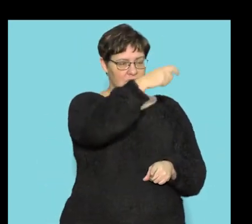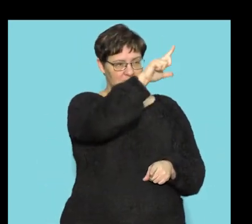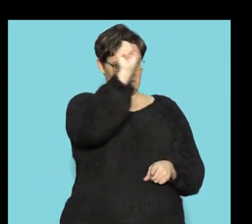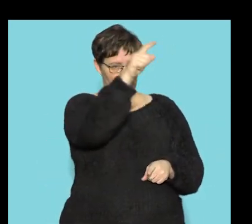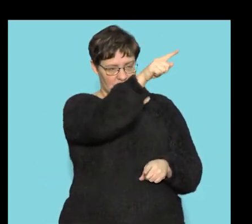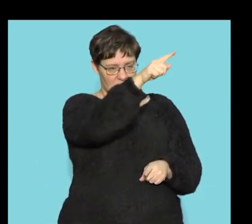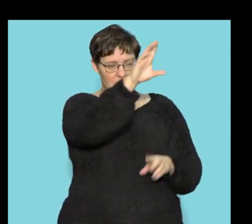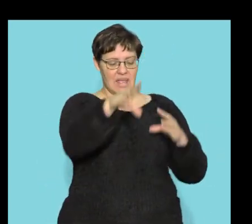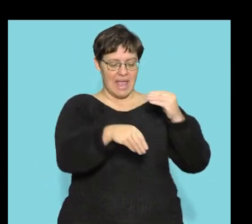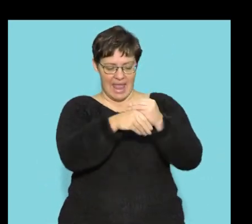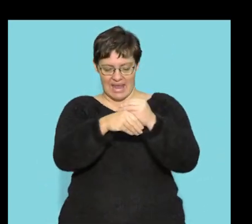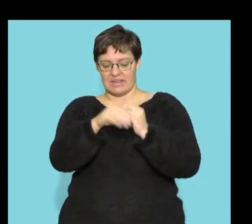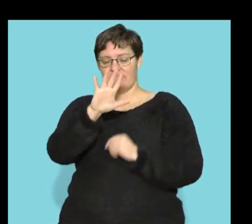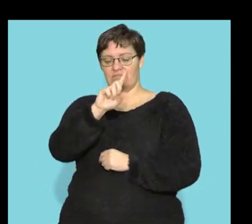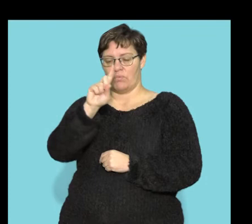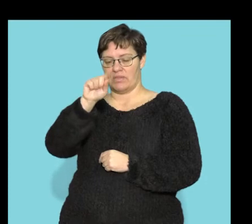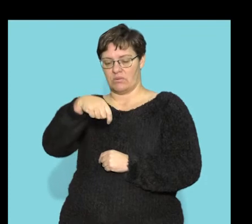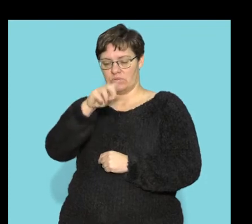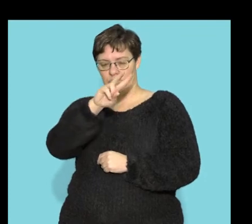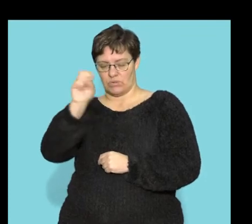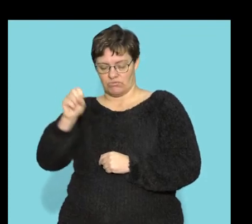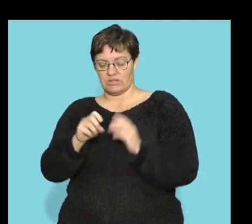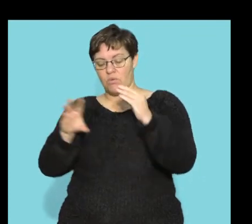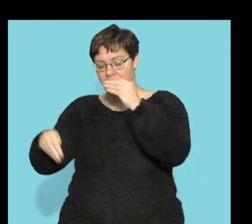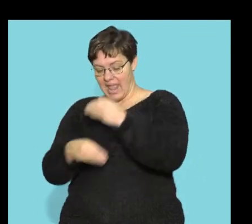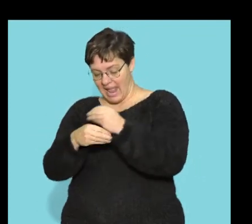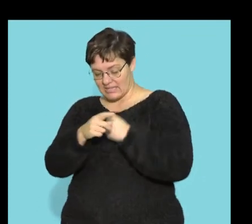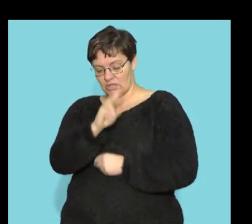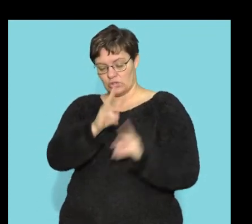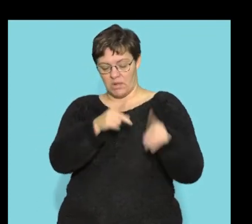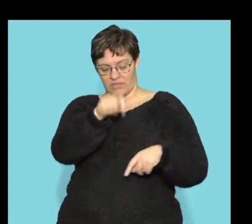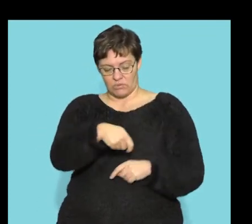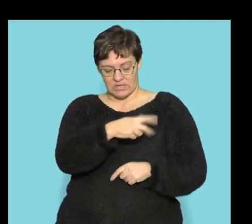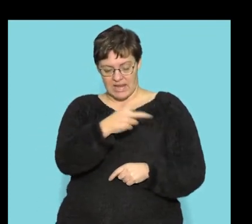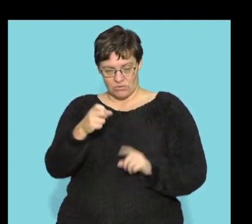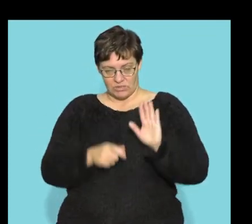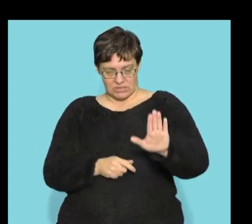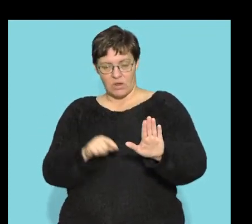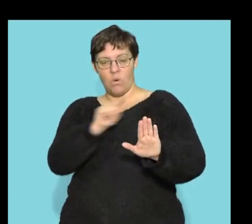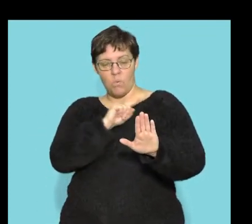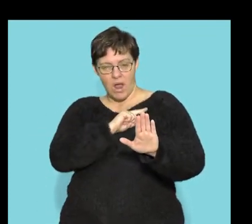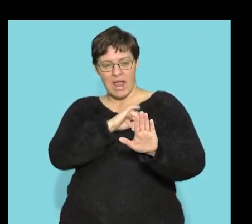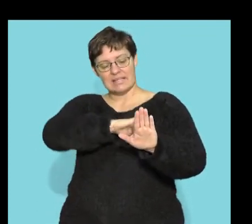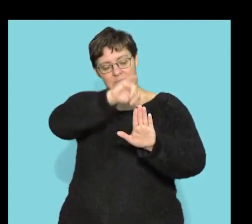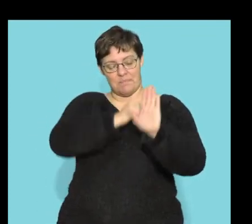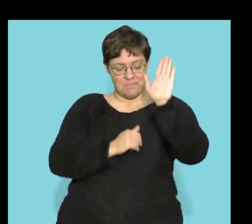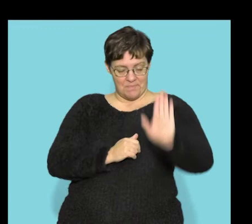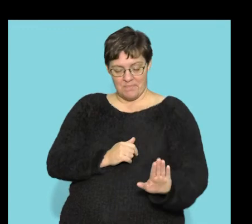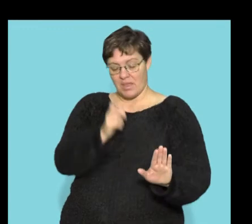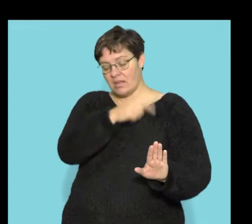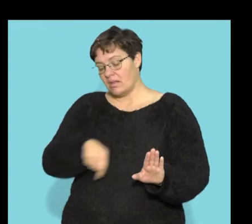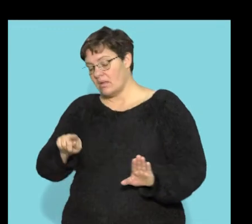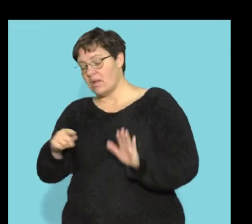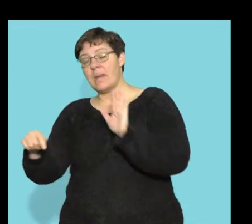adding 51,200. You're adding the 12,800. Why? All on the same side. Minus